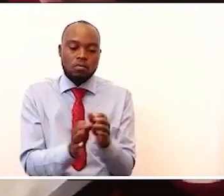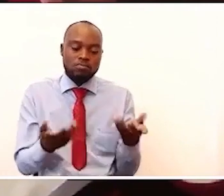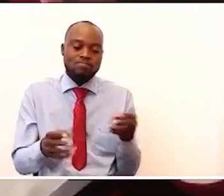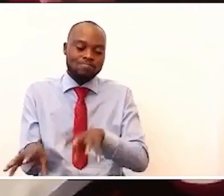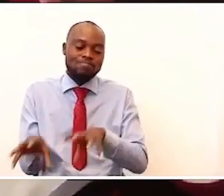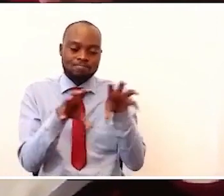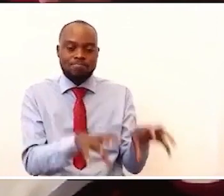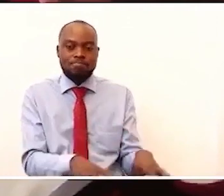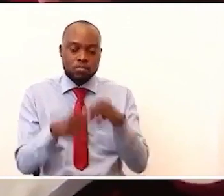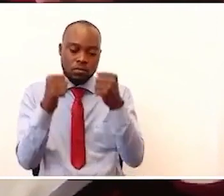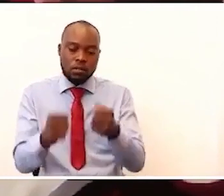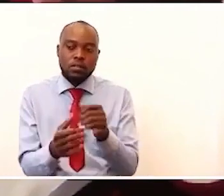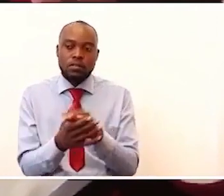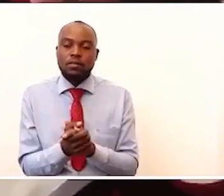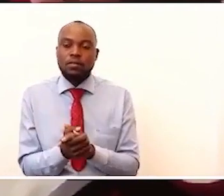towards implementation